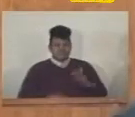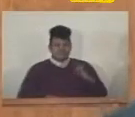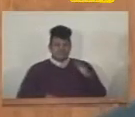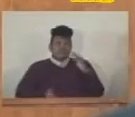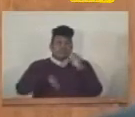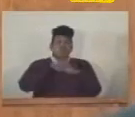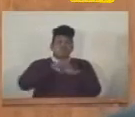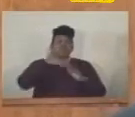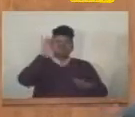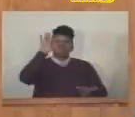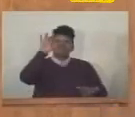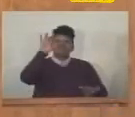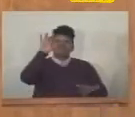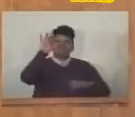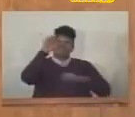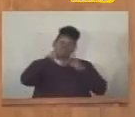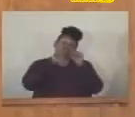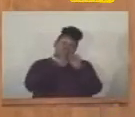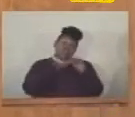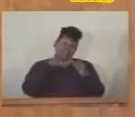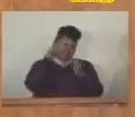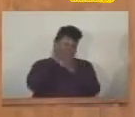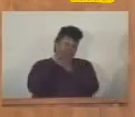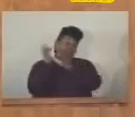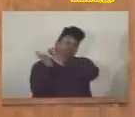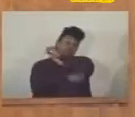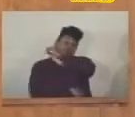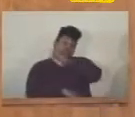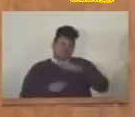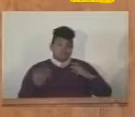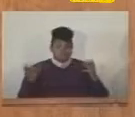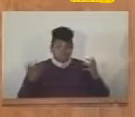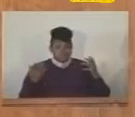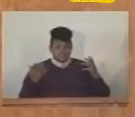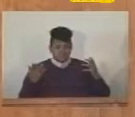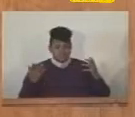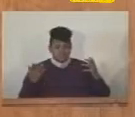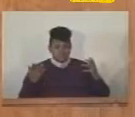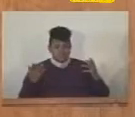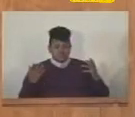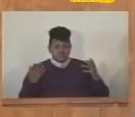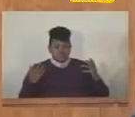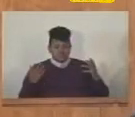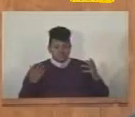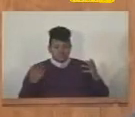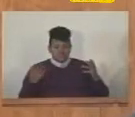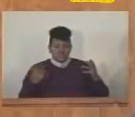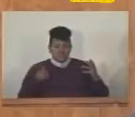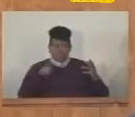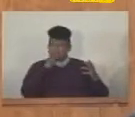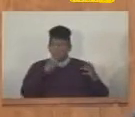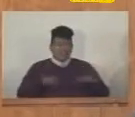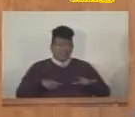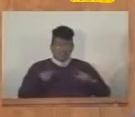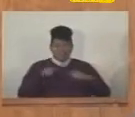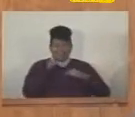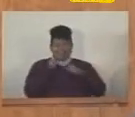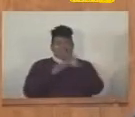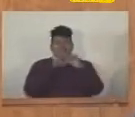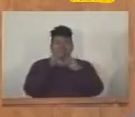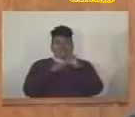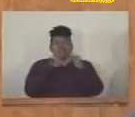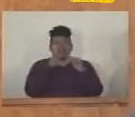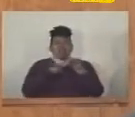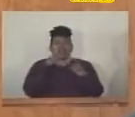25 years, I believe, the punishment is. So I'm not living in a state of denial. I'm